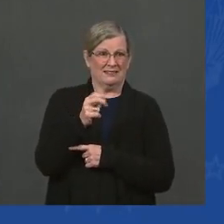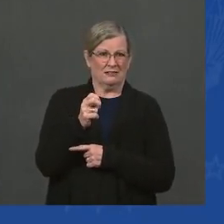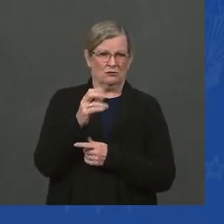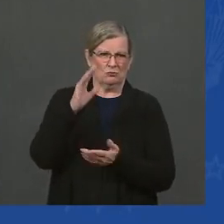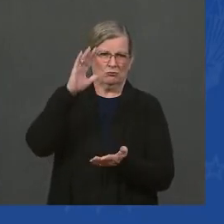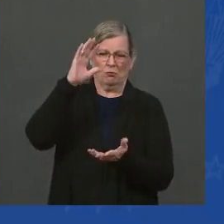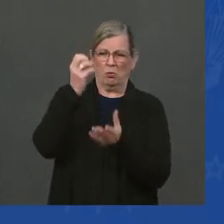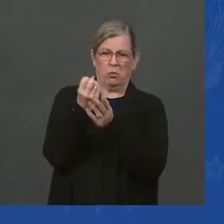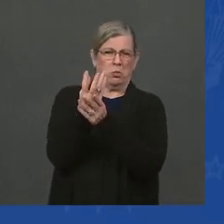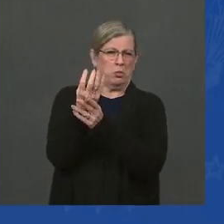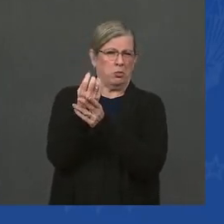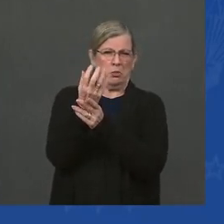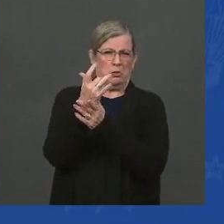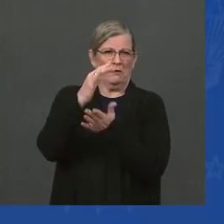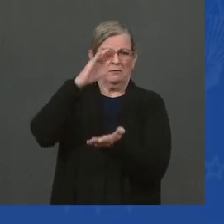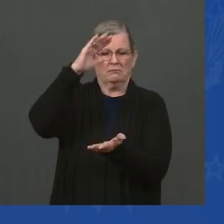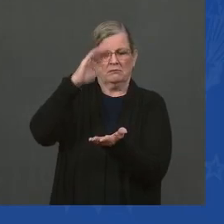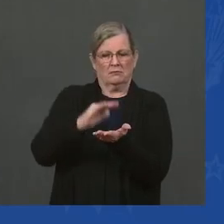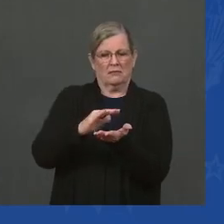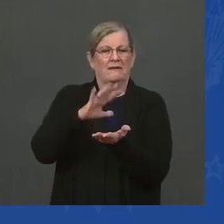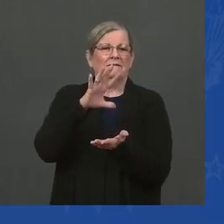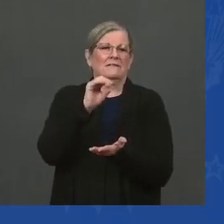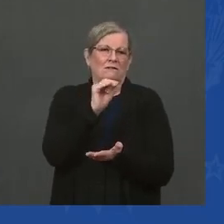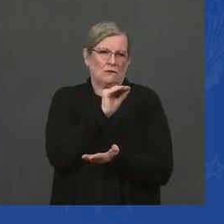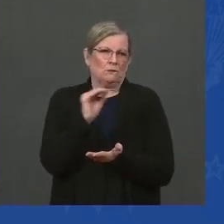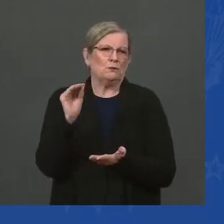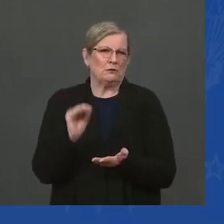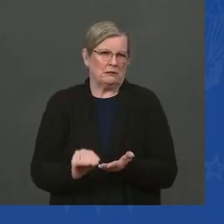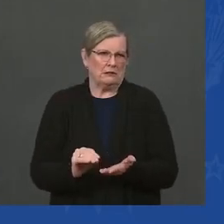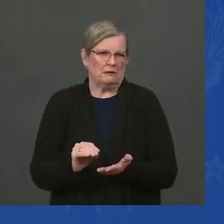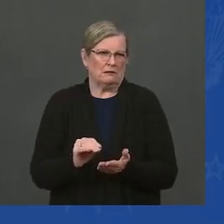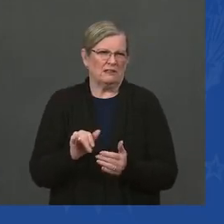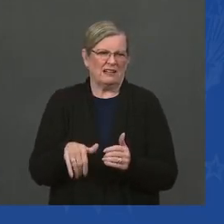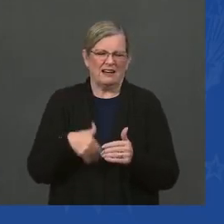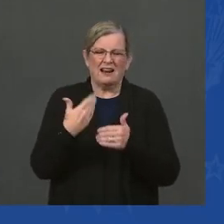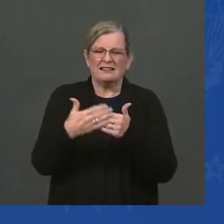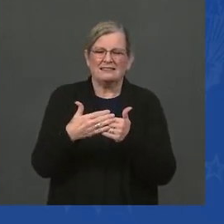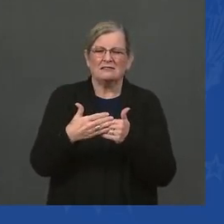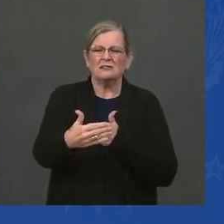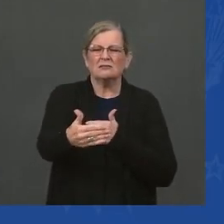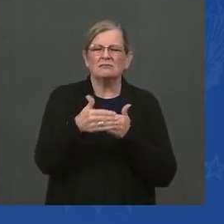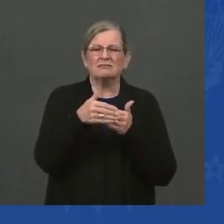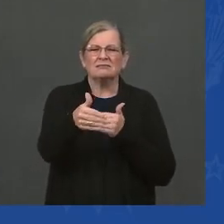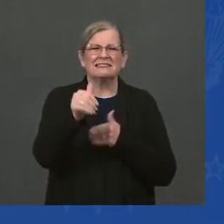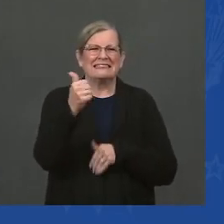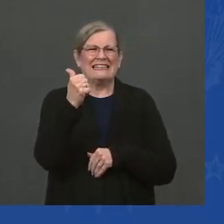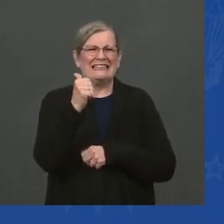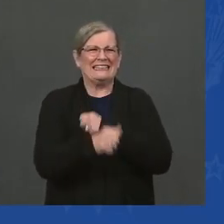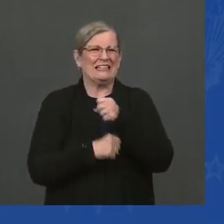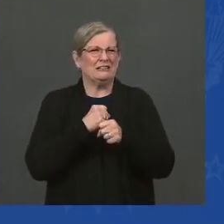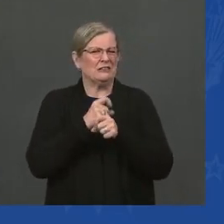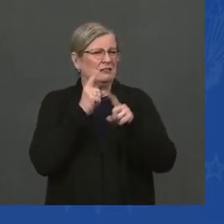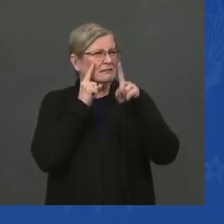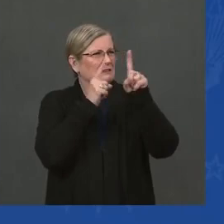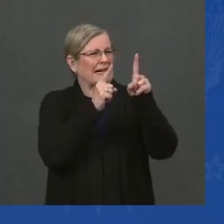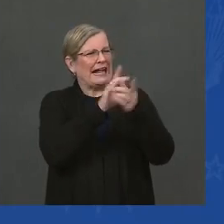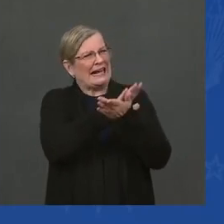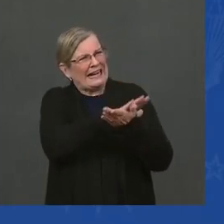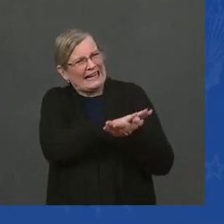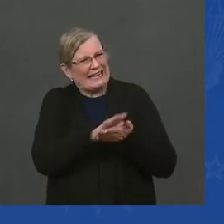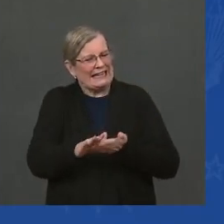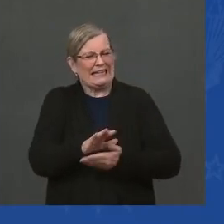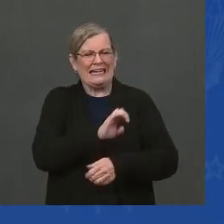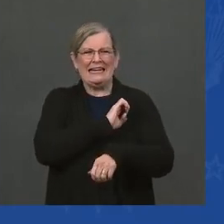spur innovation, catalyze private finance for a clean economy, and to drive high-standard, clean,